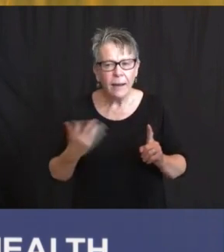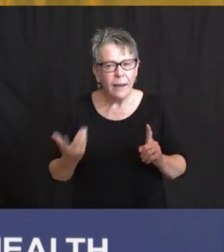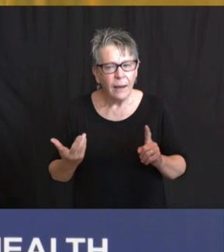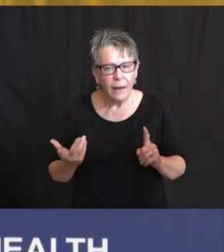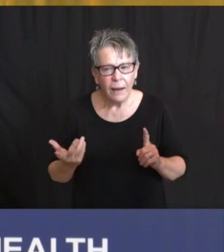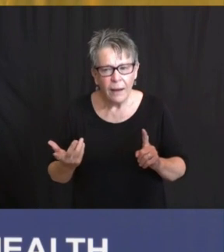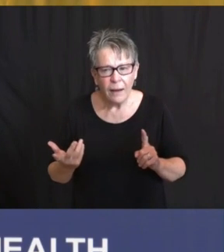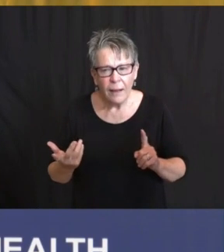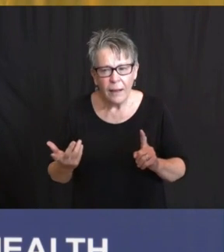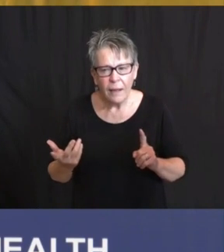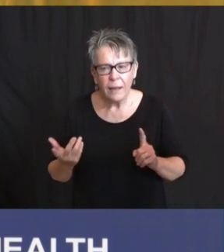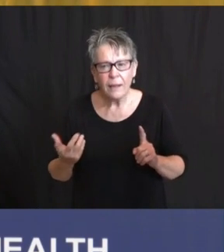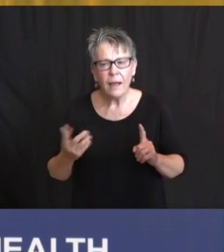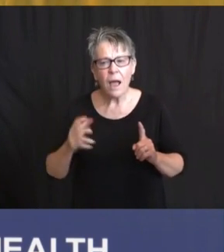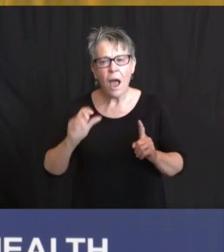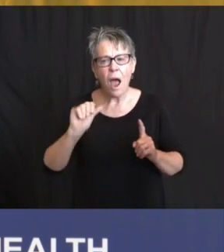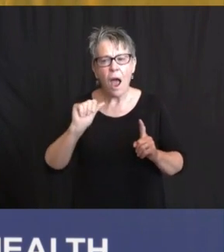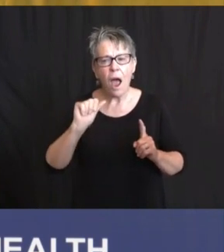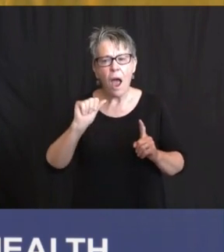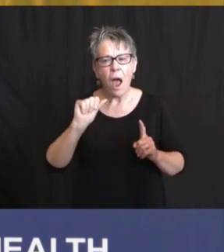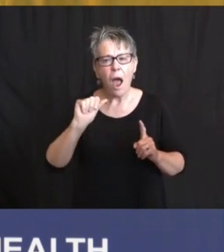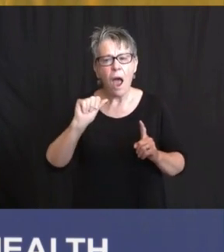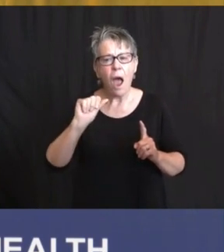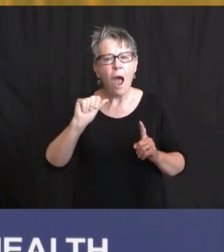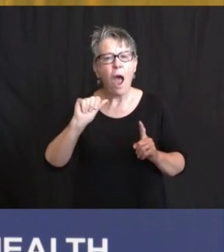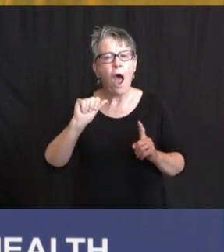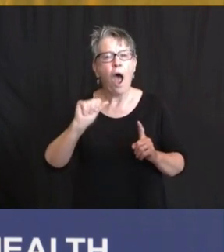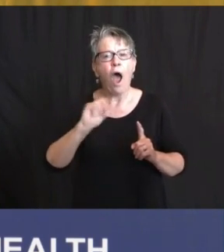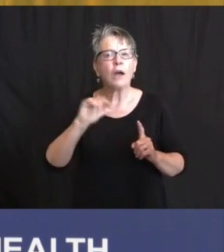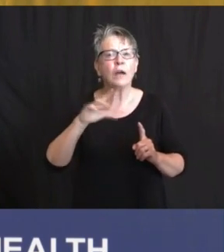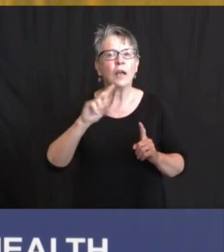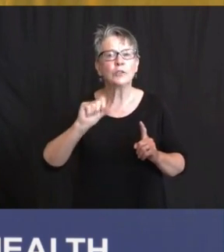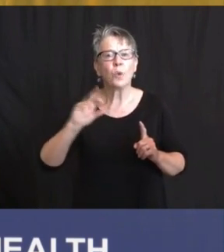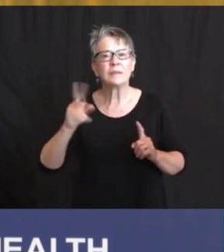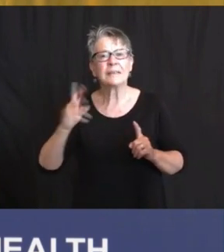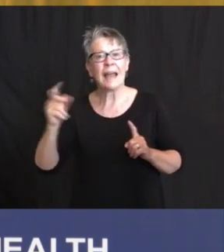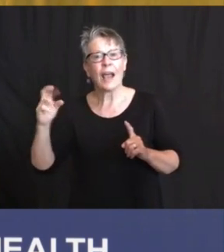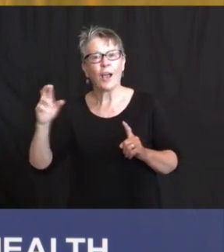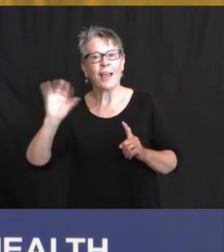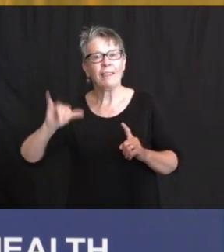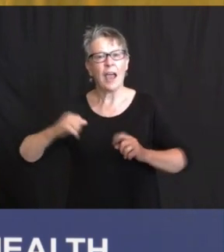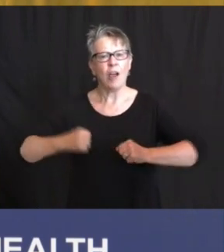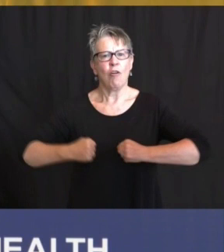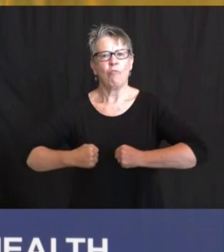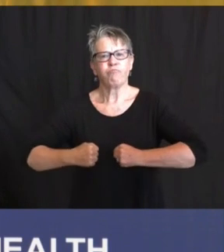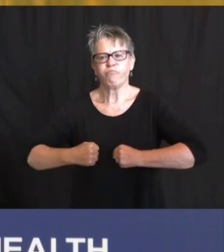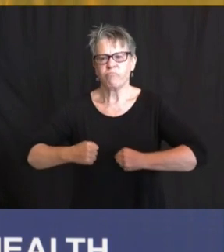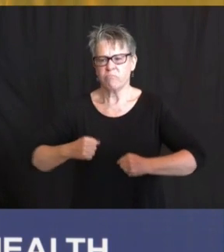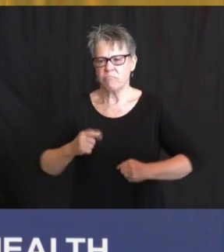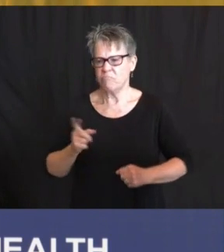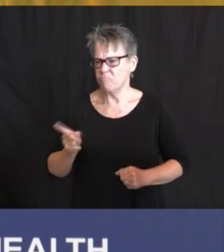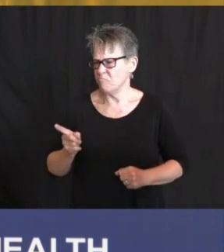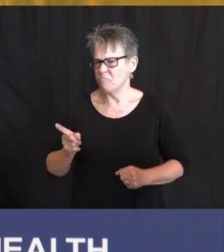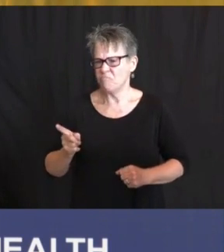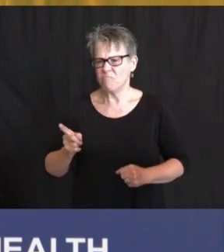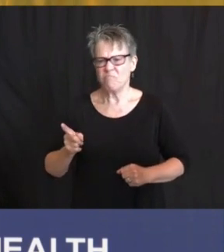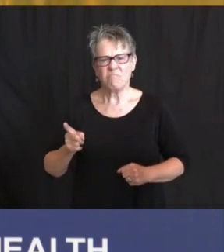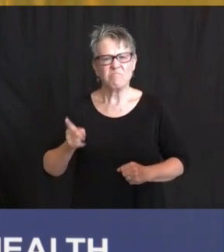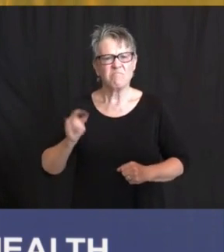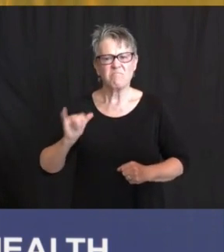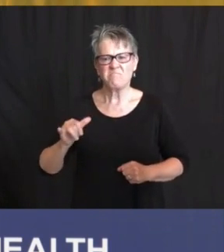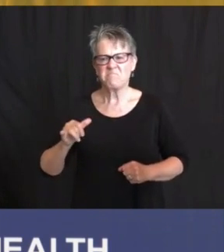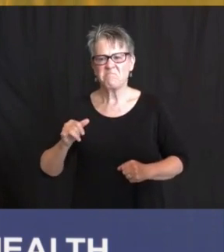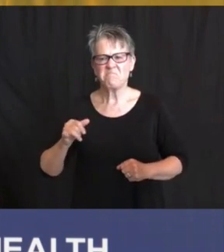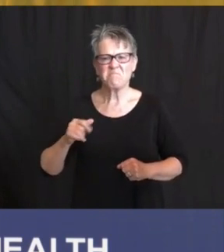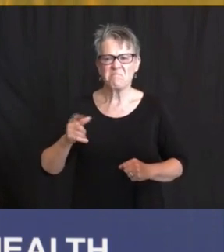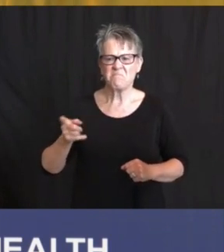routine at his, I'll leave the name of the gym out, at his regular gym in Venice, California just yet. While he was eager to hit the gym